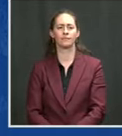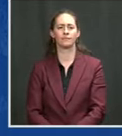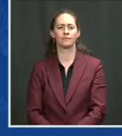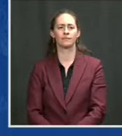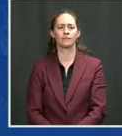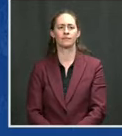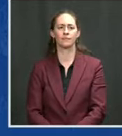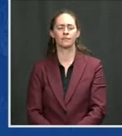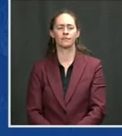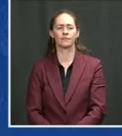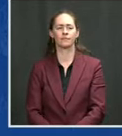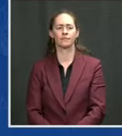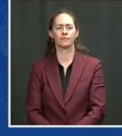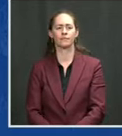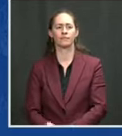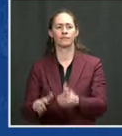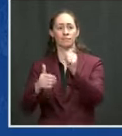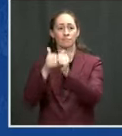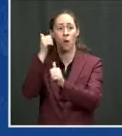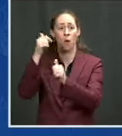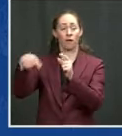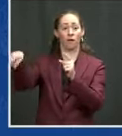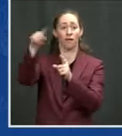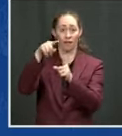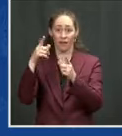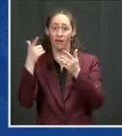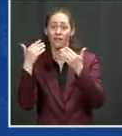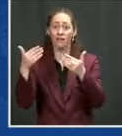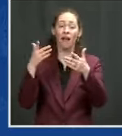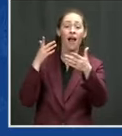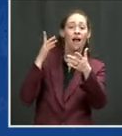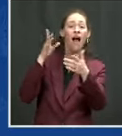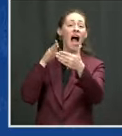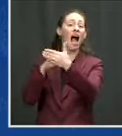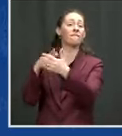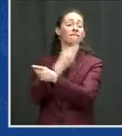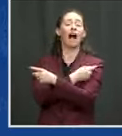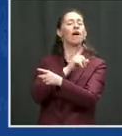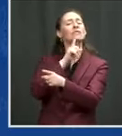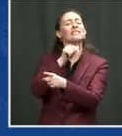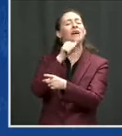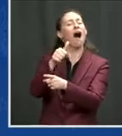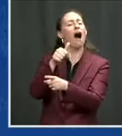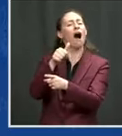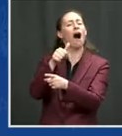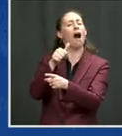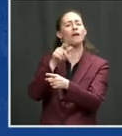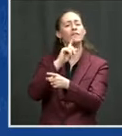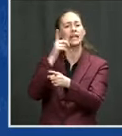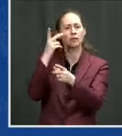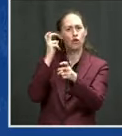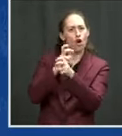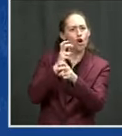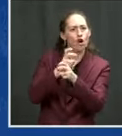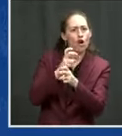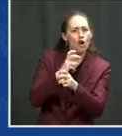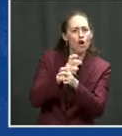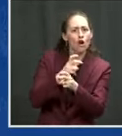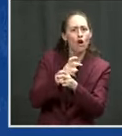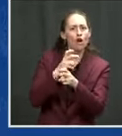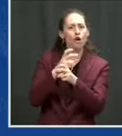Like you're walking through the gate, oh, yeah, okay, I'm here, go ahead, you know, give me a shot, I can do it. And that's what